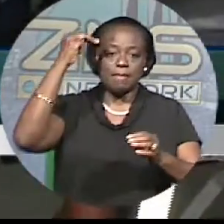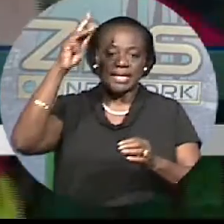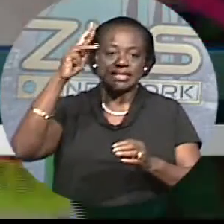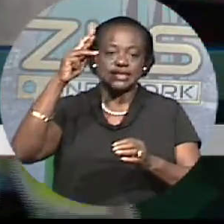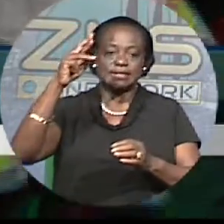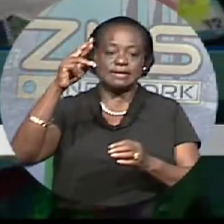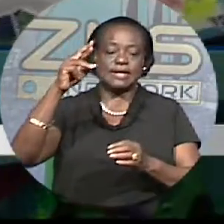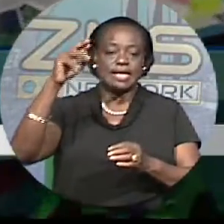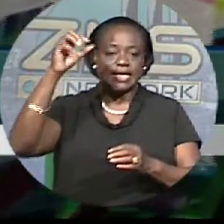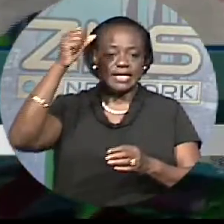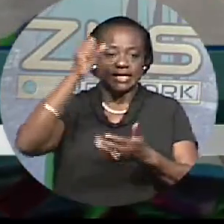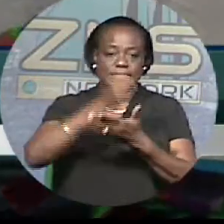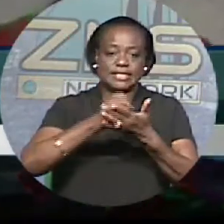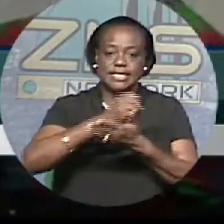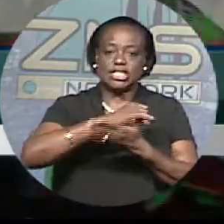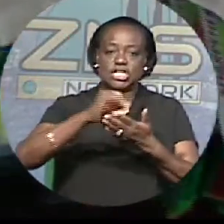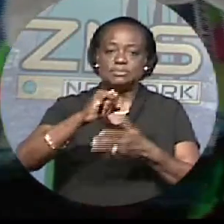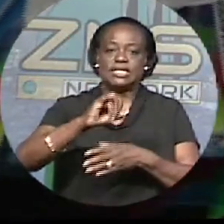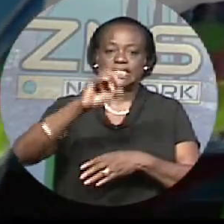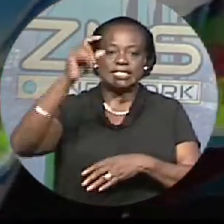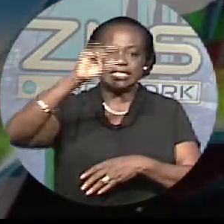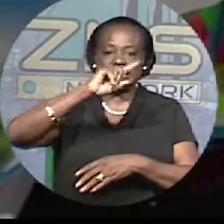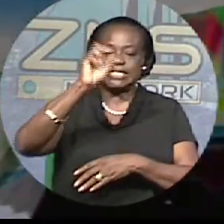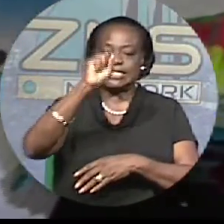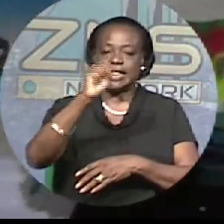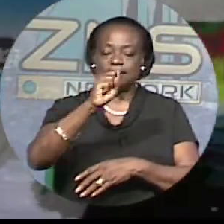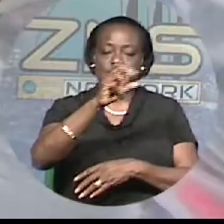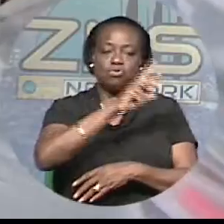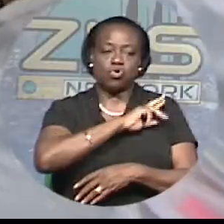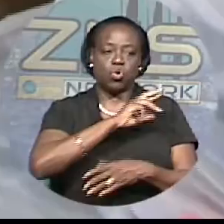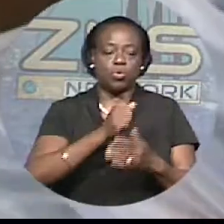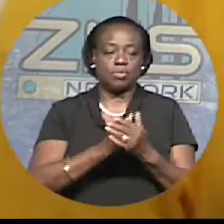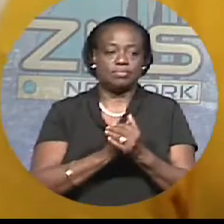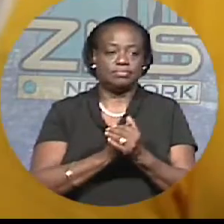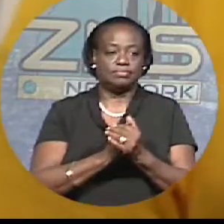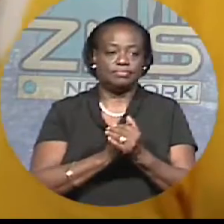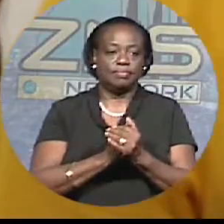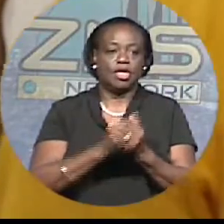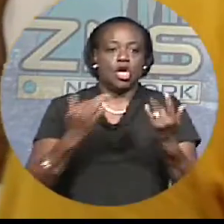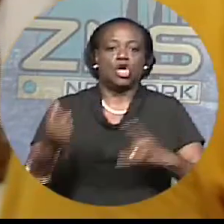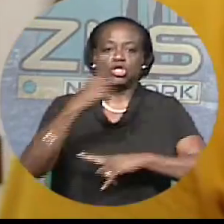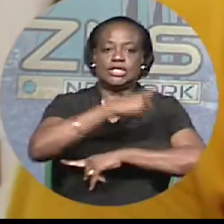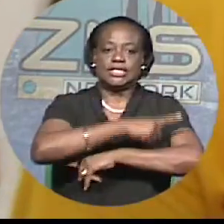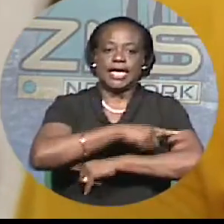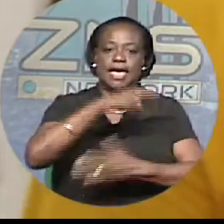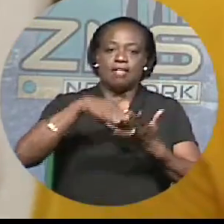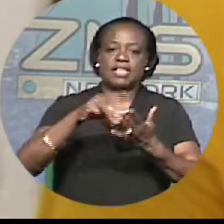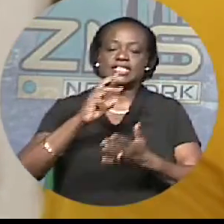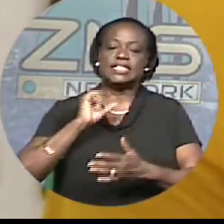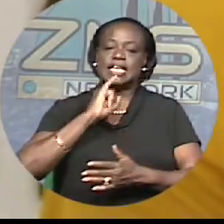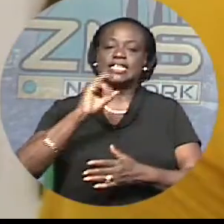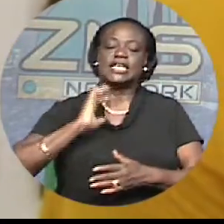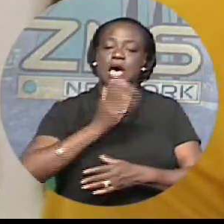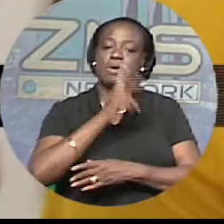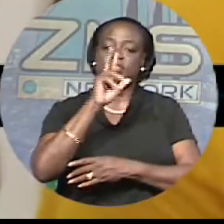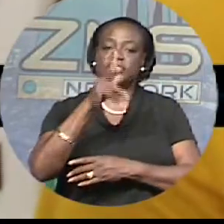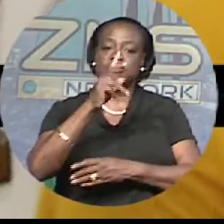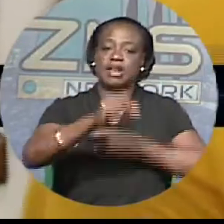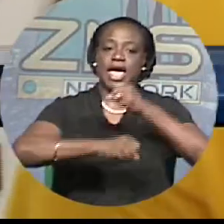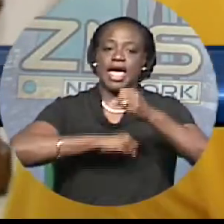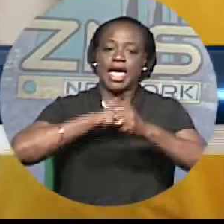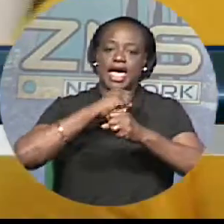Master St. James Lodge No. 3, Selvin Rolfe. Well, today this is our third annual back-to-school event